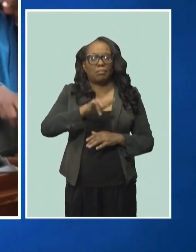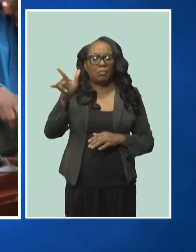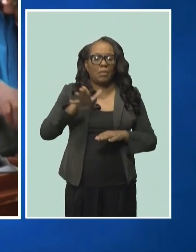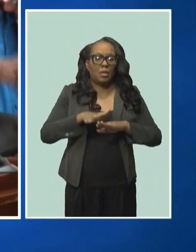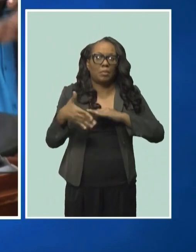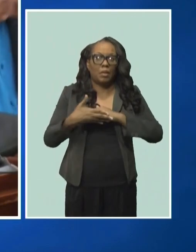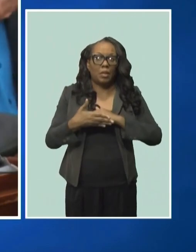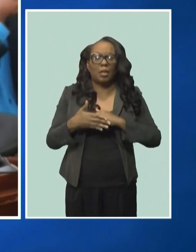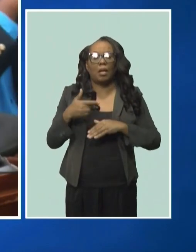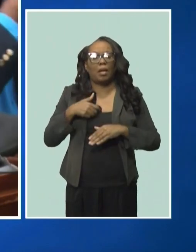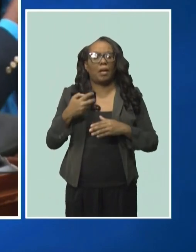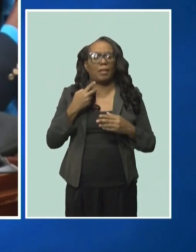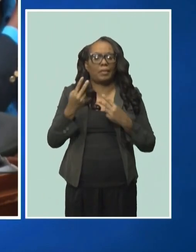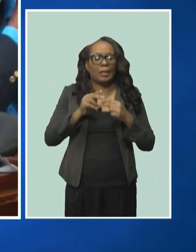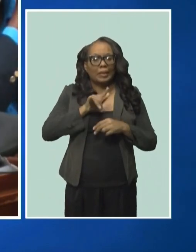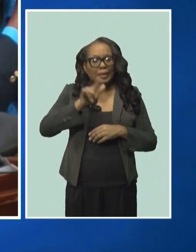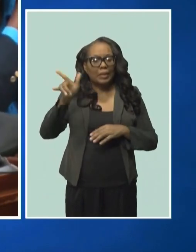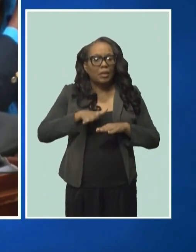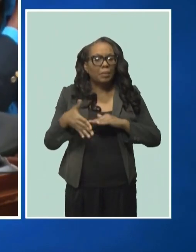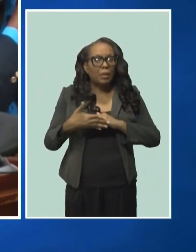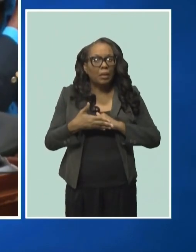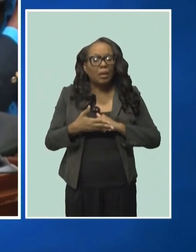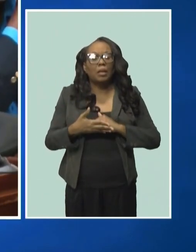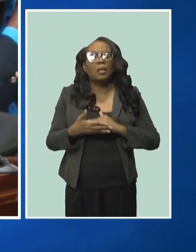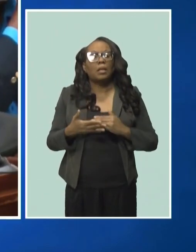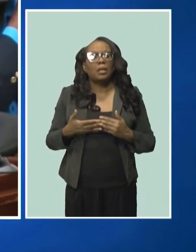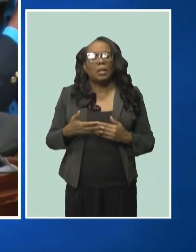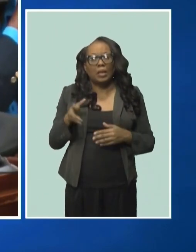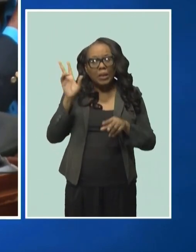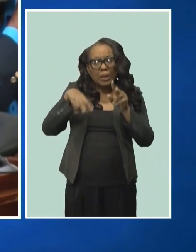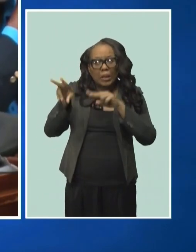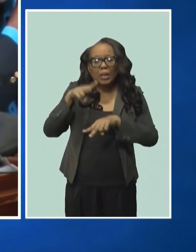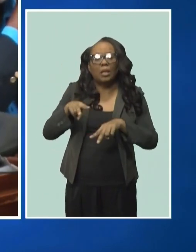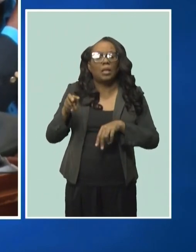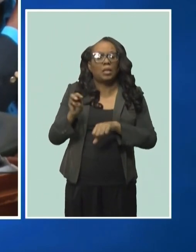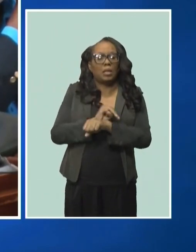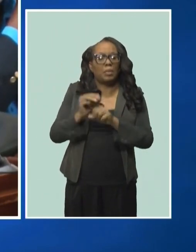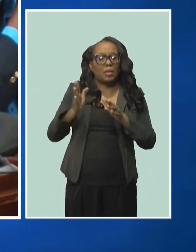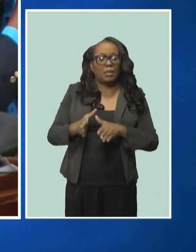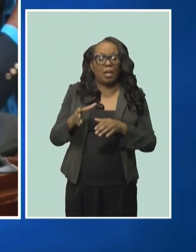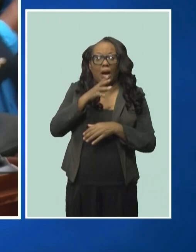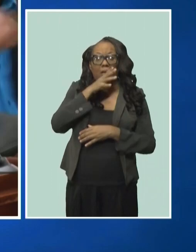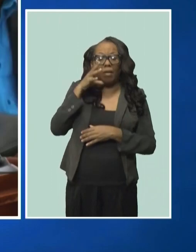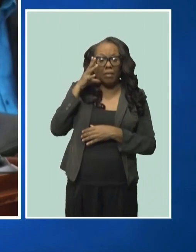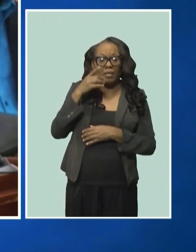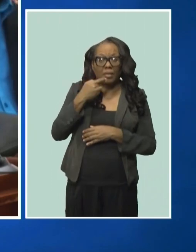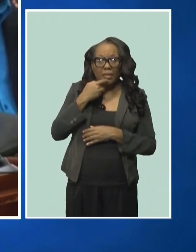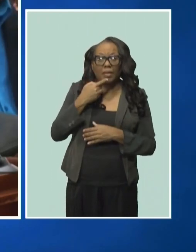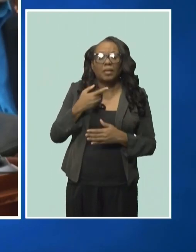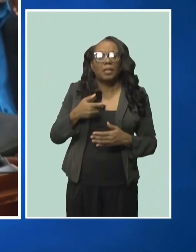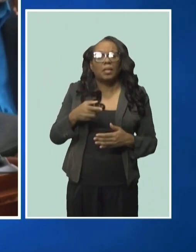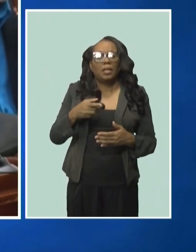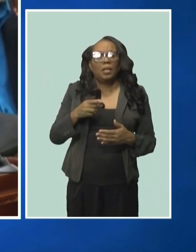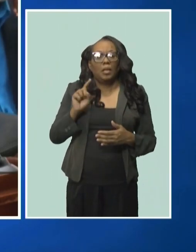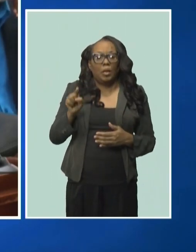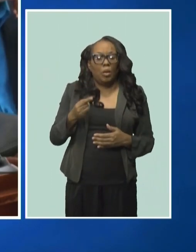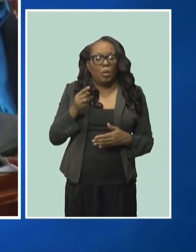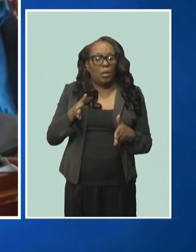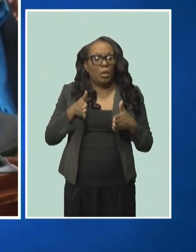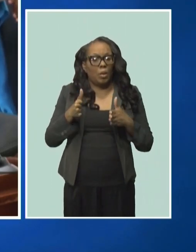were doing in their industry, the Minister of Agriculture then said to me that he believes that the only way we can